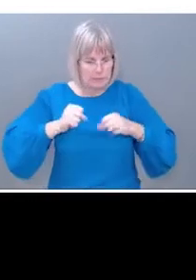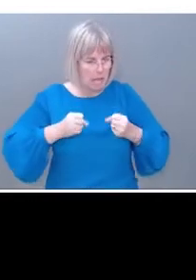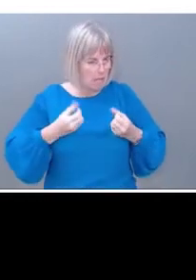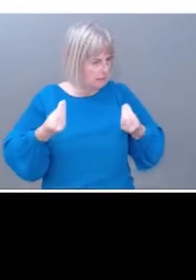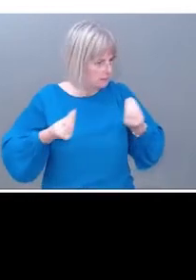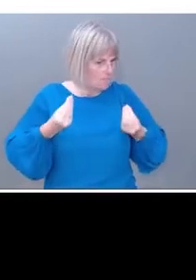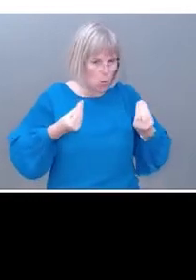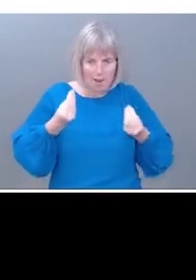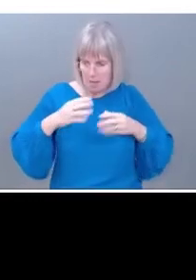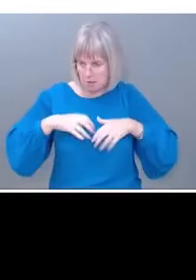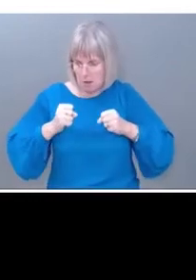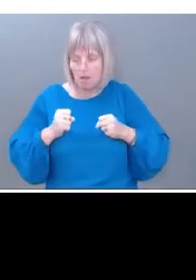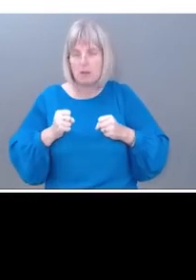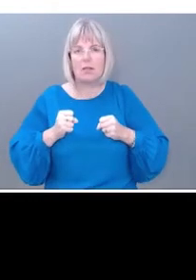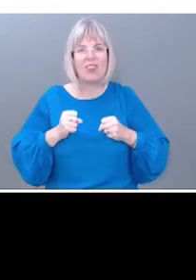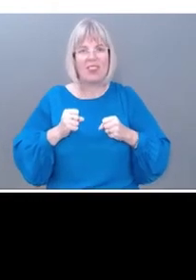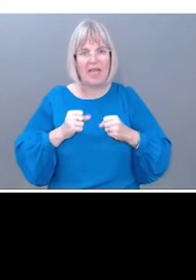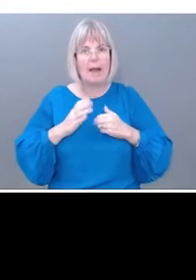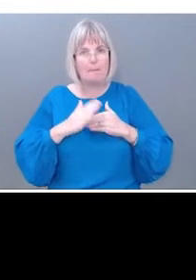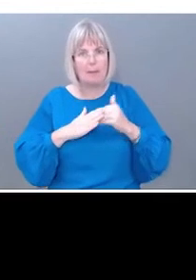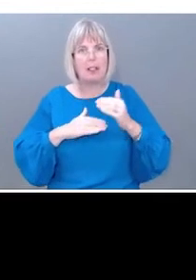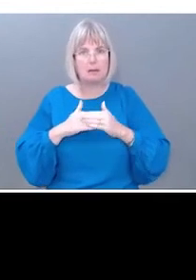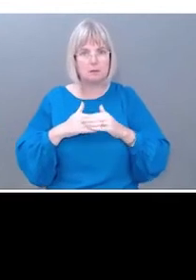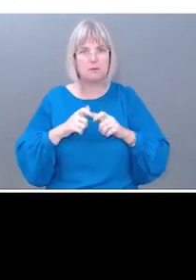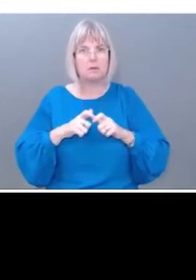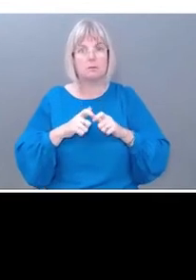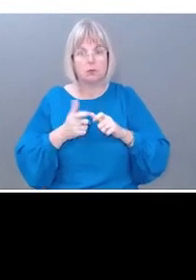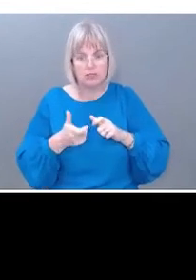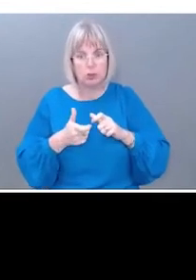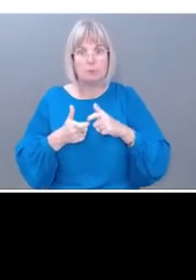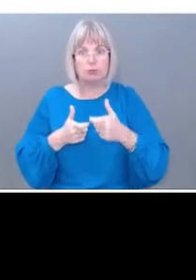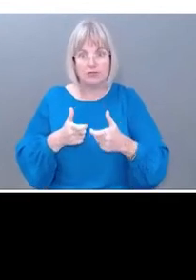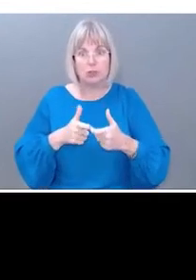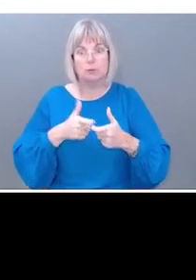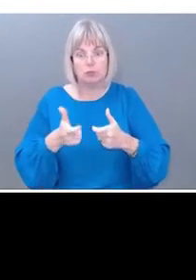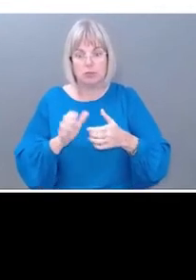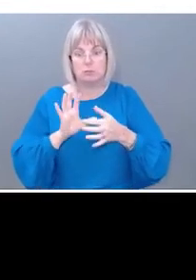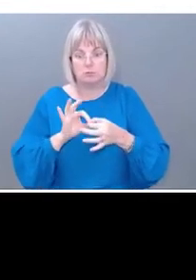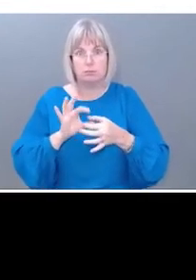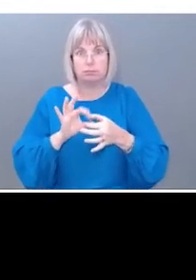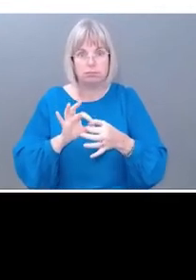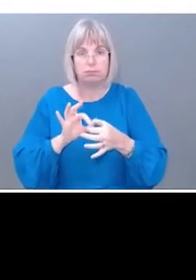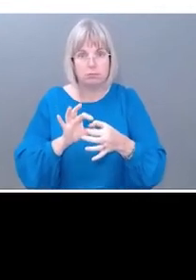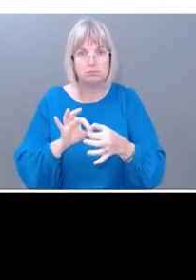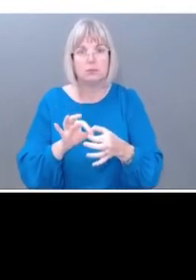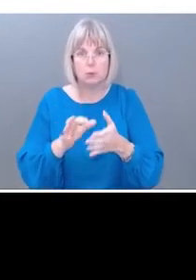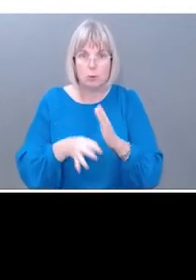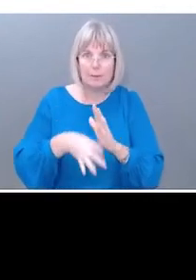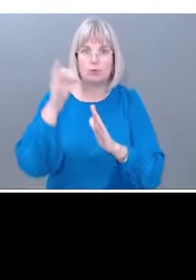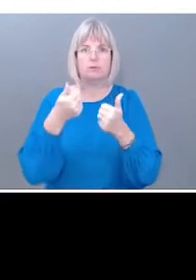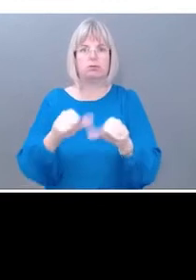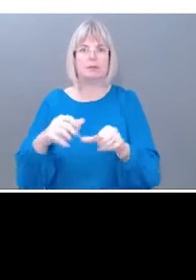those bridges brick by brick by brick to help improve inclusivity